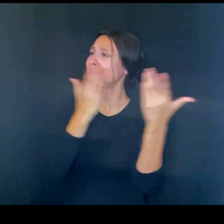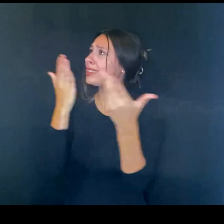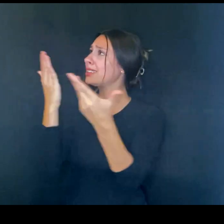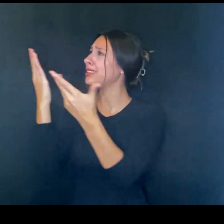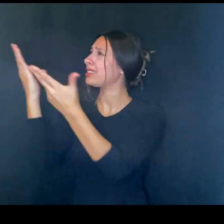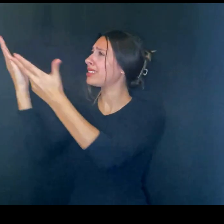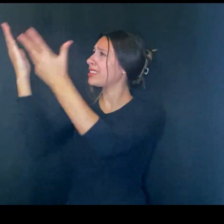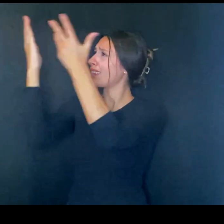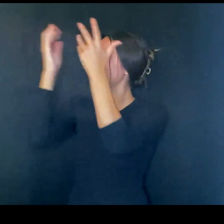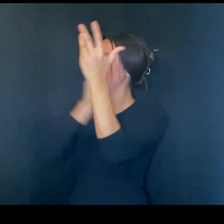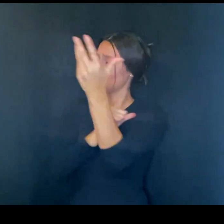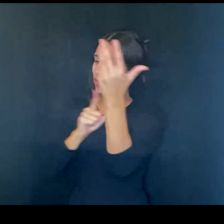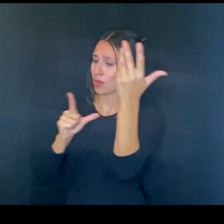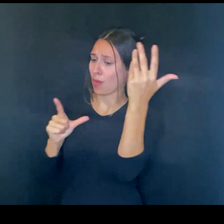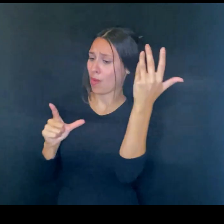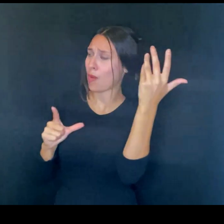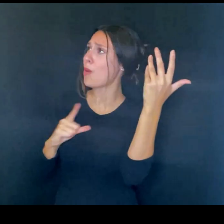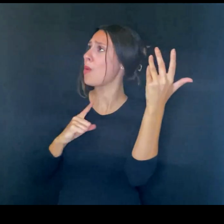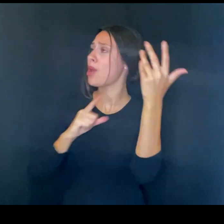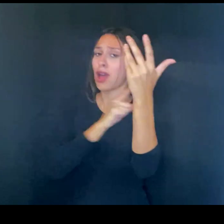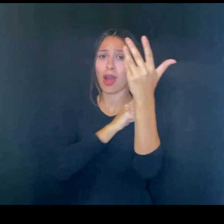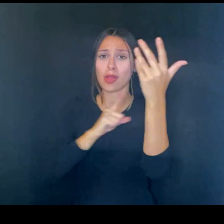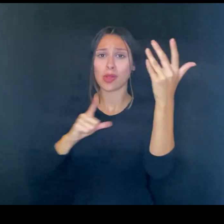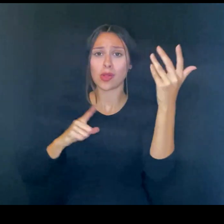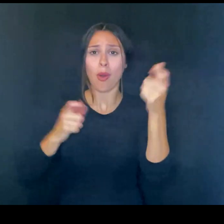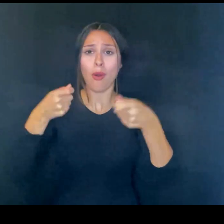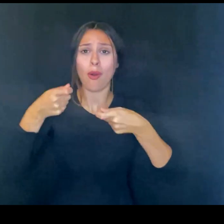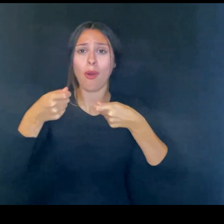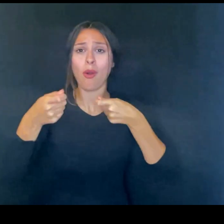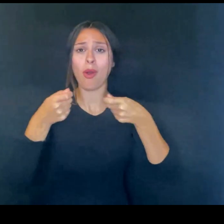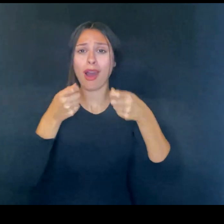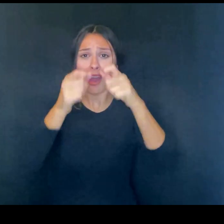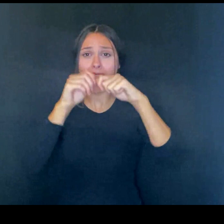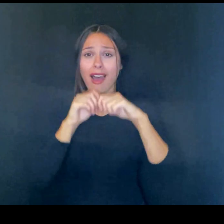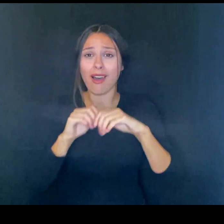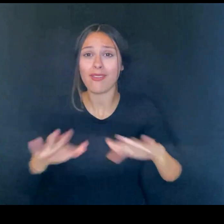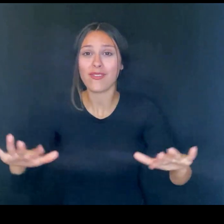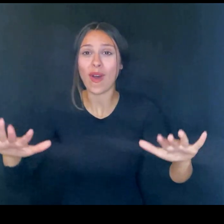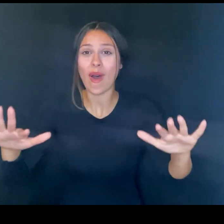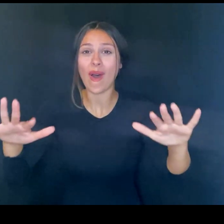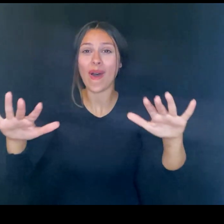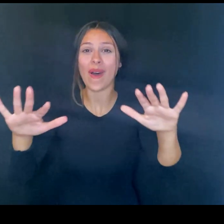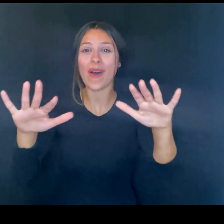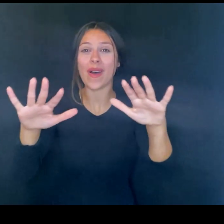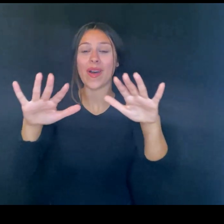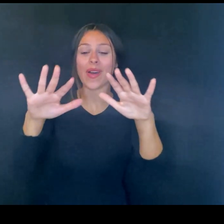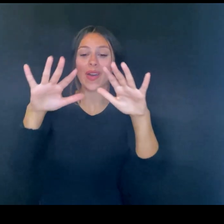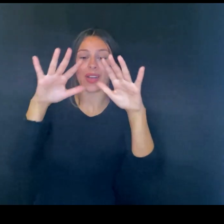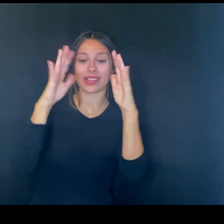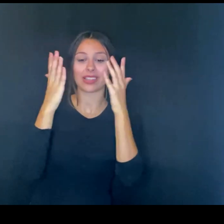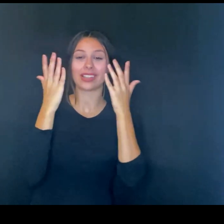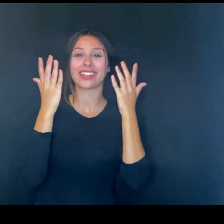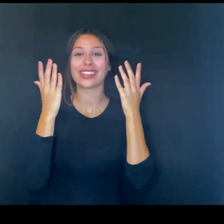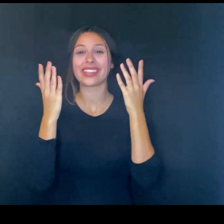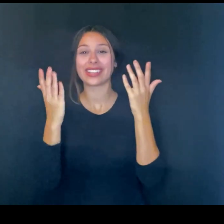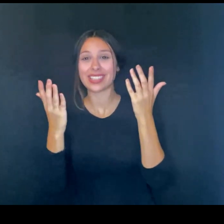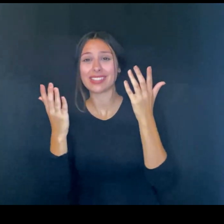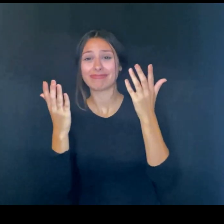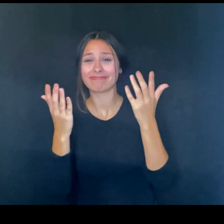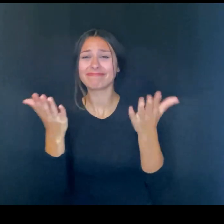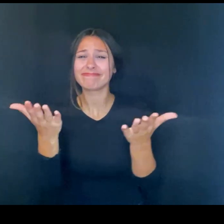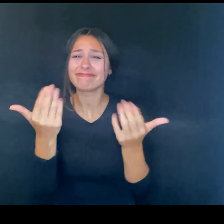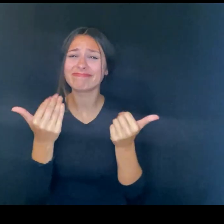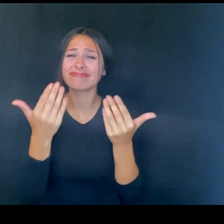storm. He is Lord. Lord of Lords. Come on, can we sing that? With just a little more